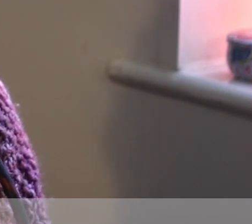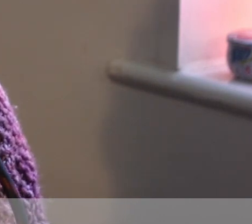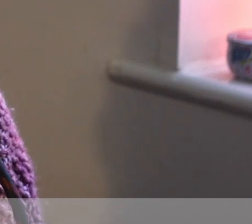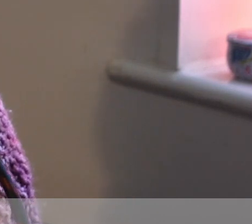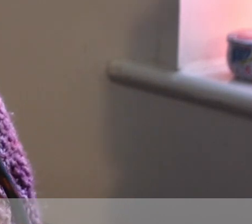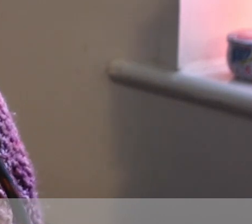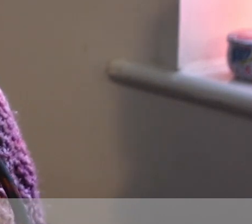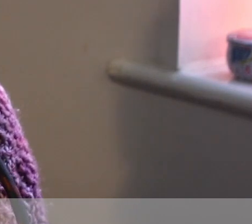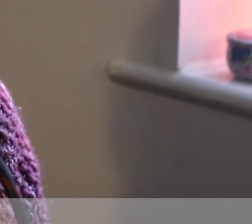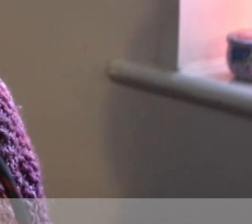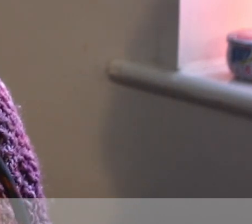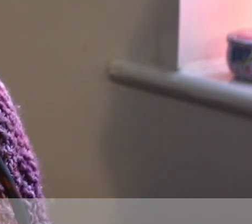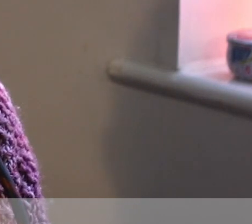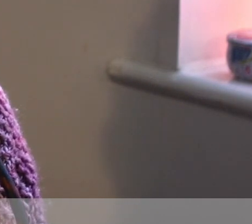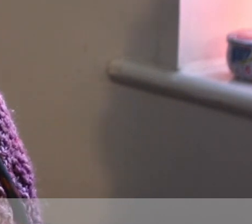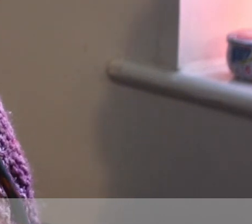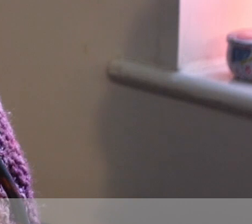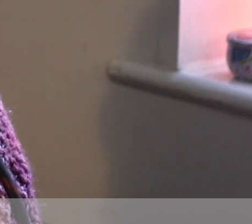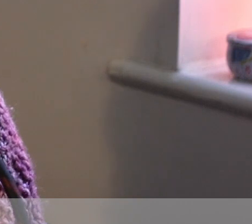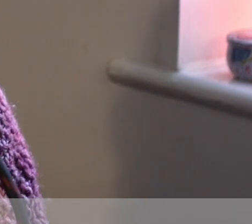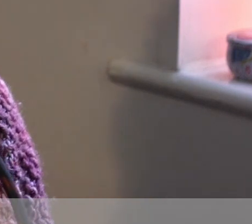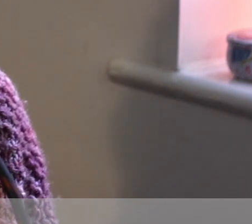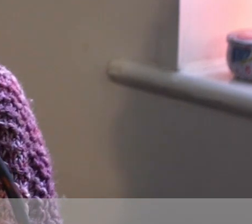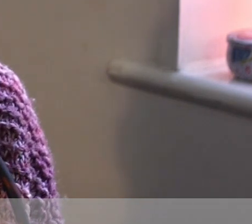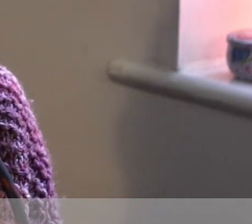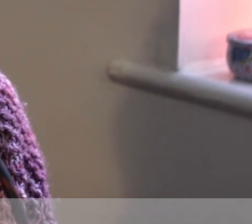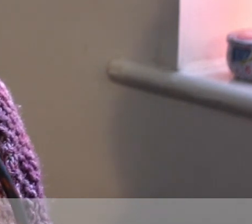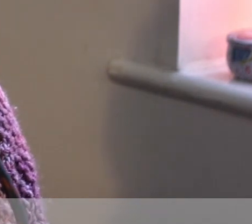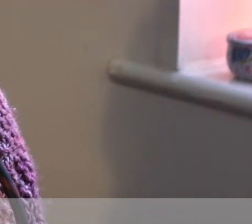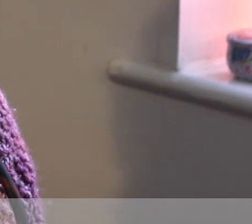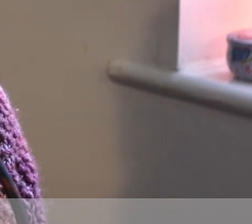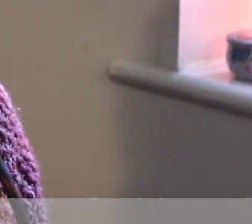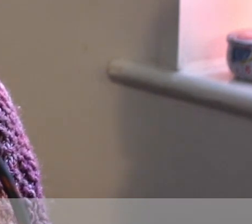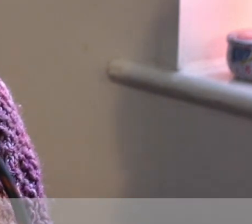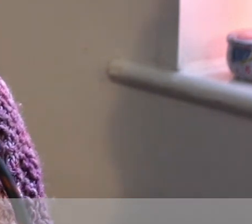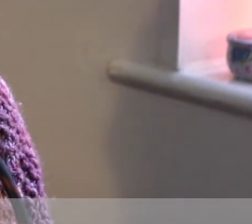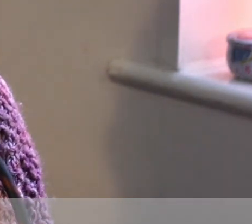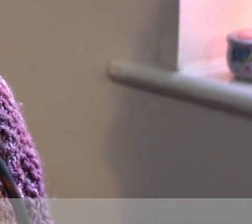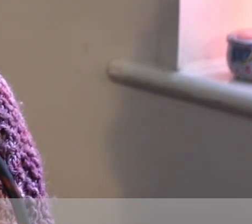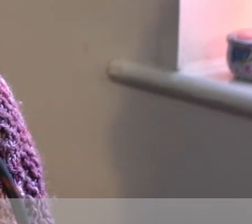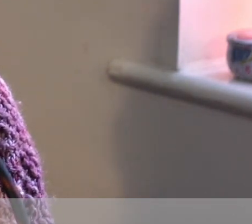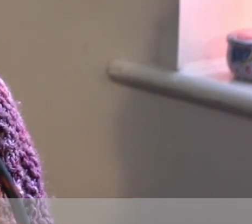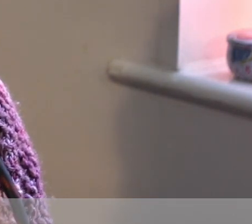of trumpet passes its story to saxophone. Bass bows to the hand that rides the bars.